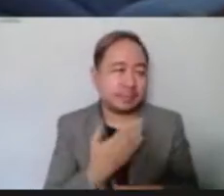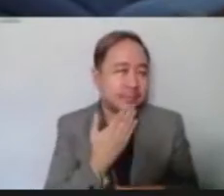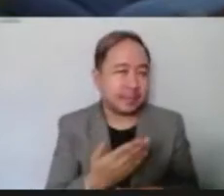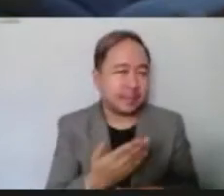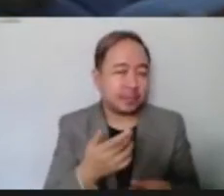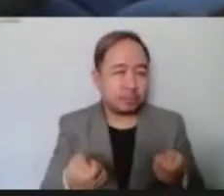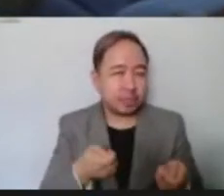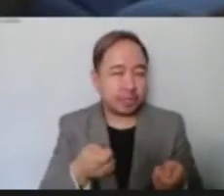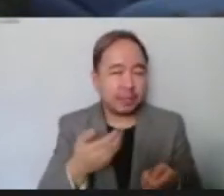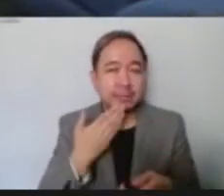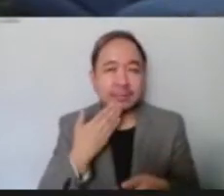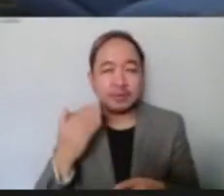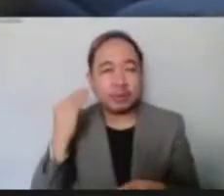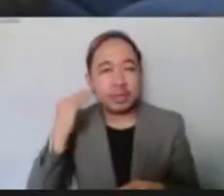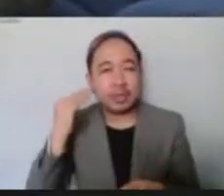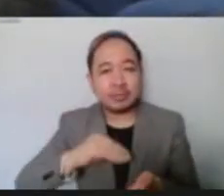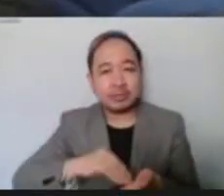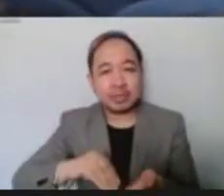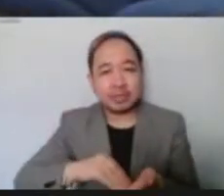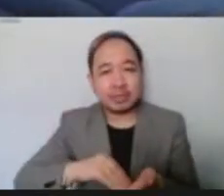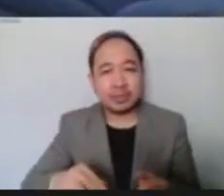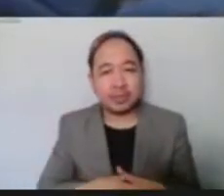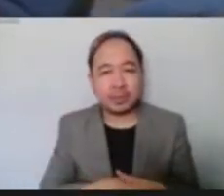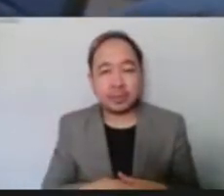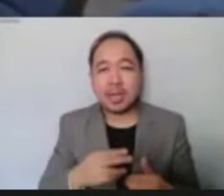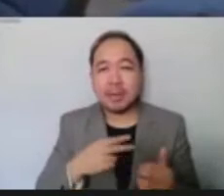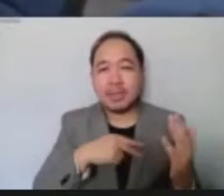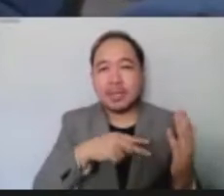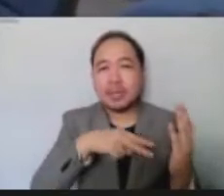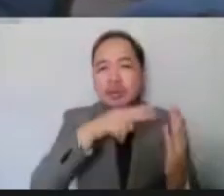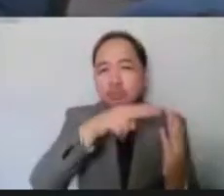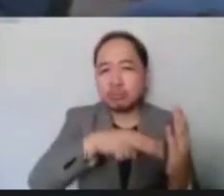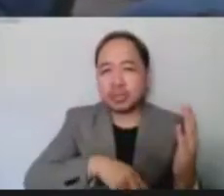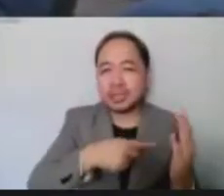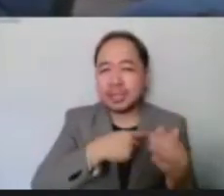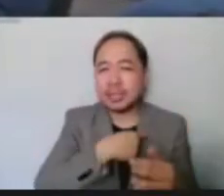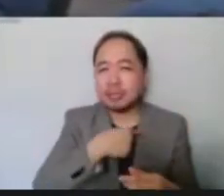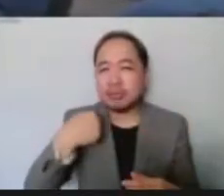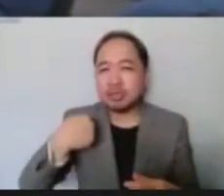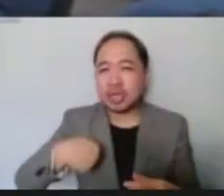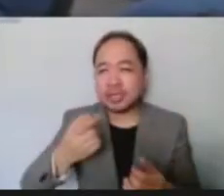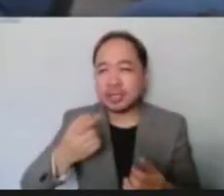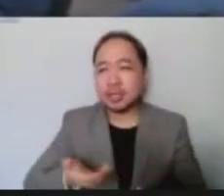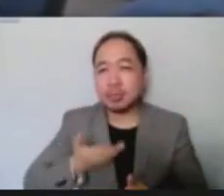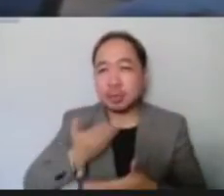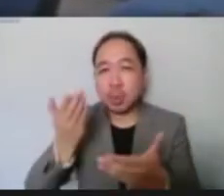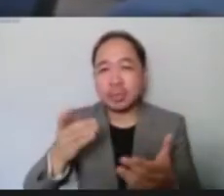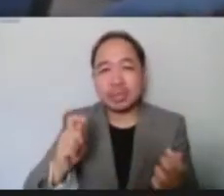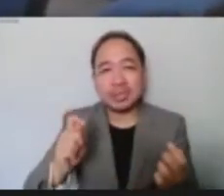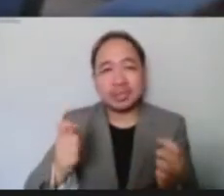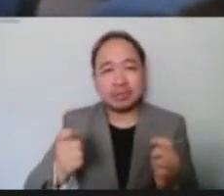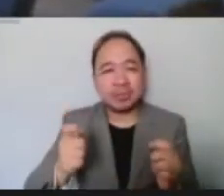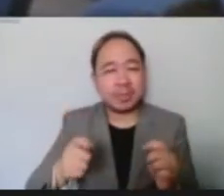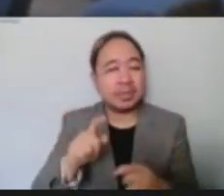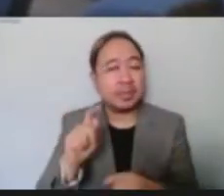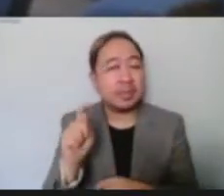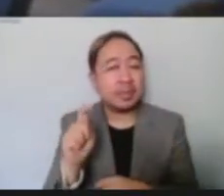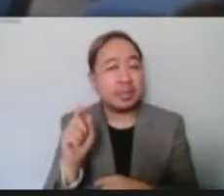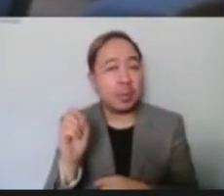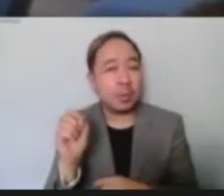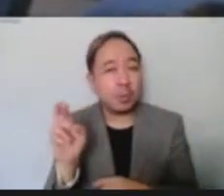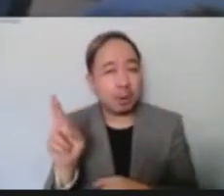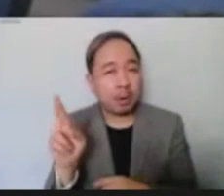secretary I'm just preaching through the Chinese proposals for the amendment to the terms of reference